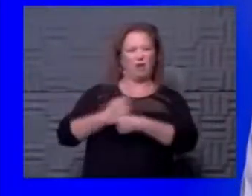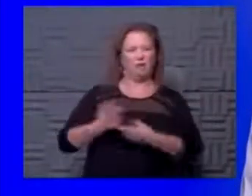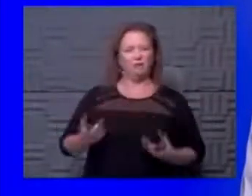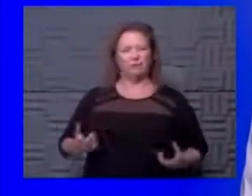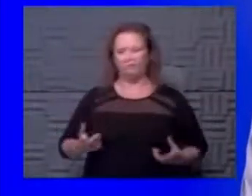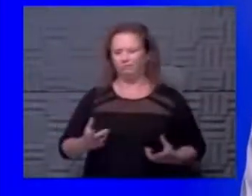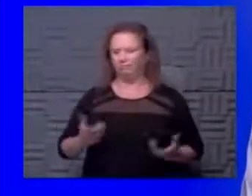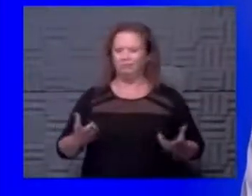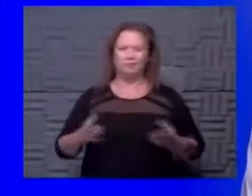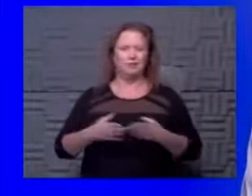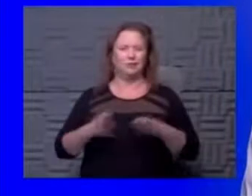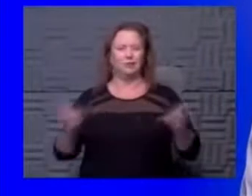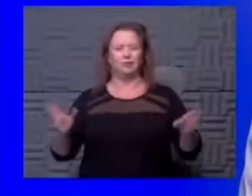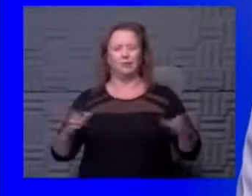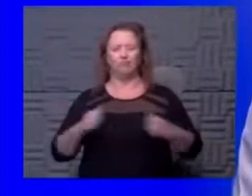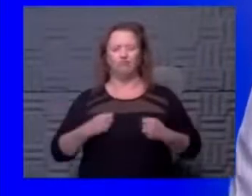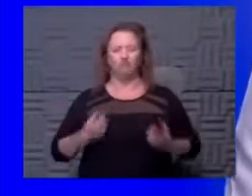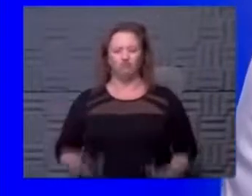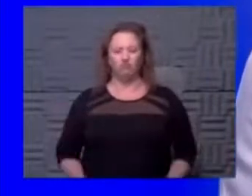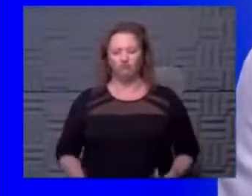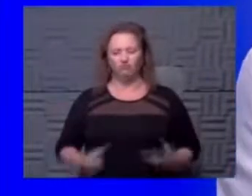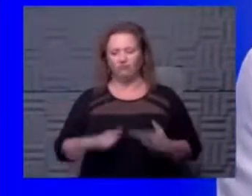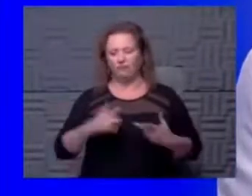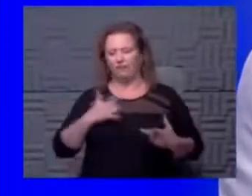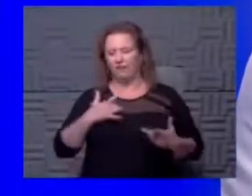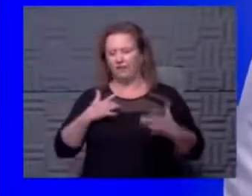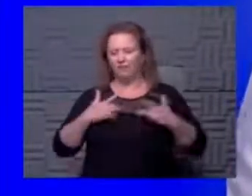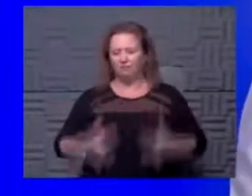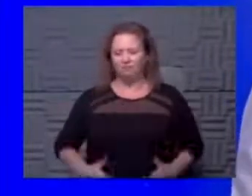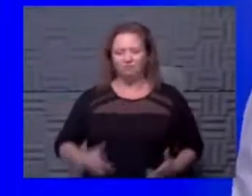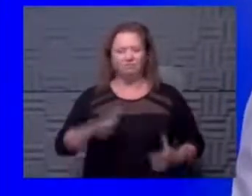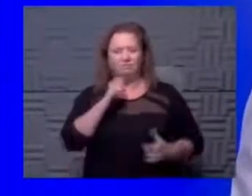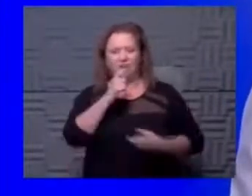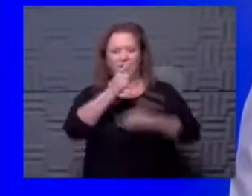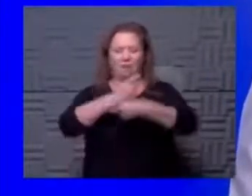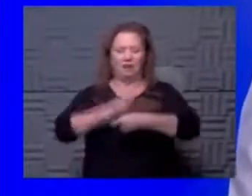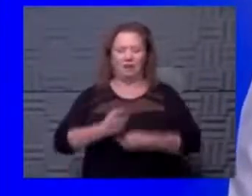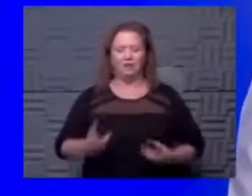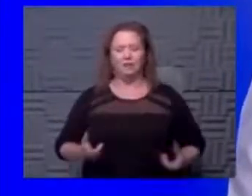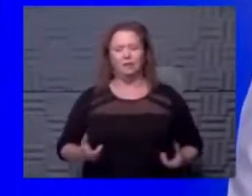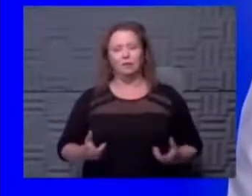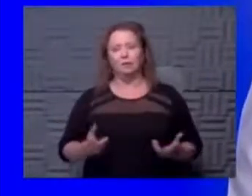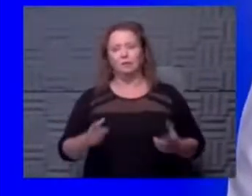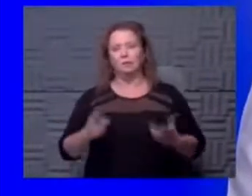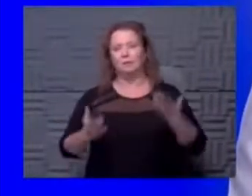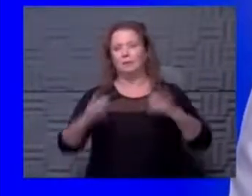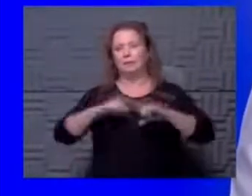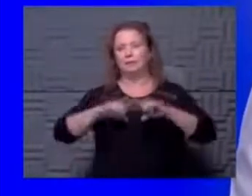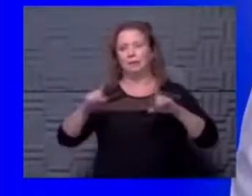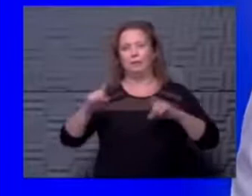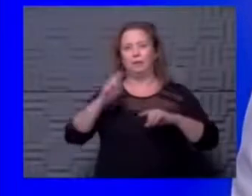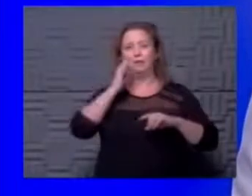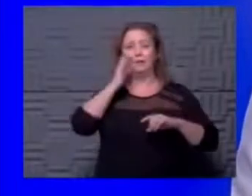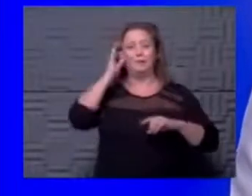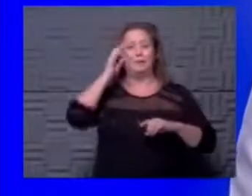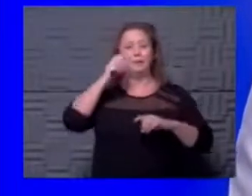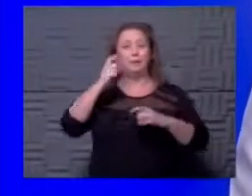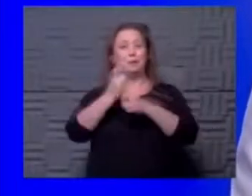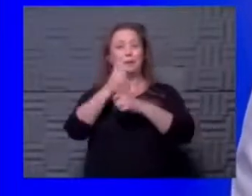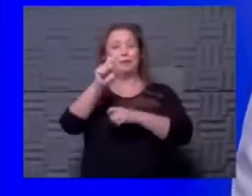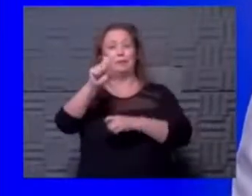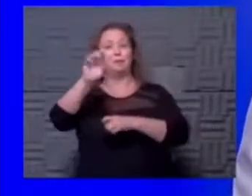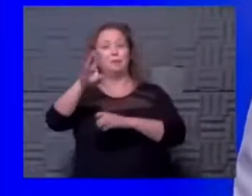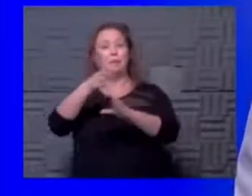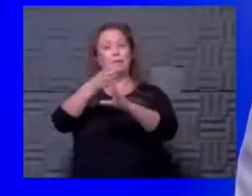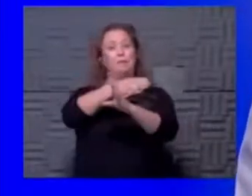Maybe it's just an overall malaise. Maybe it's just feeling different right now than, say, when the Chiefs won the Super Bowl